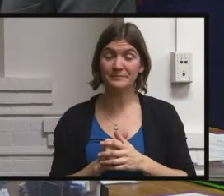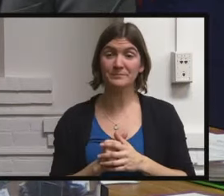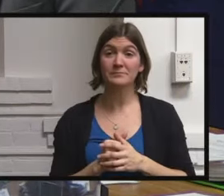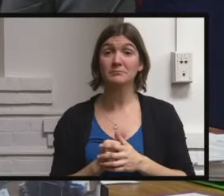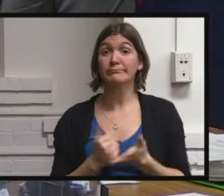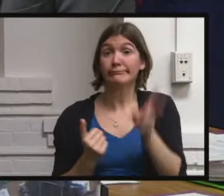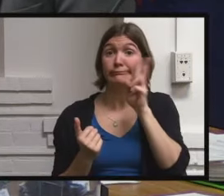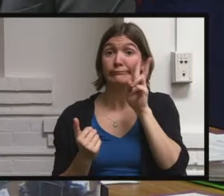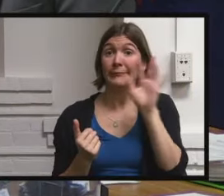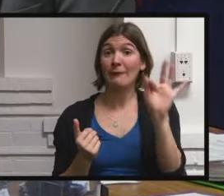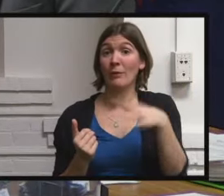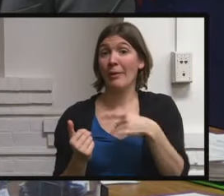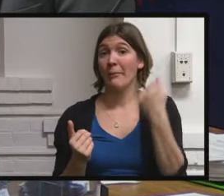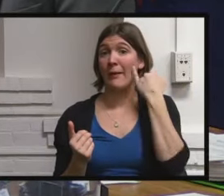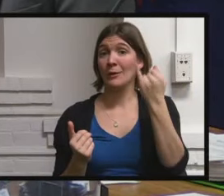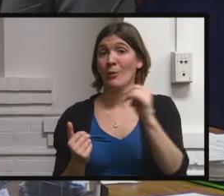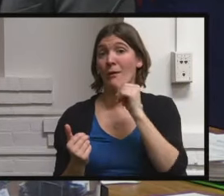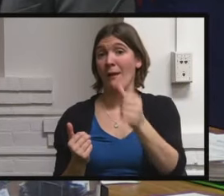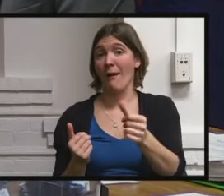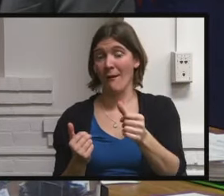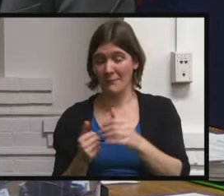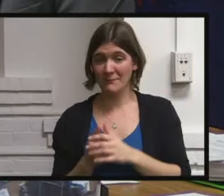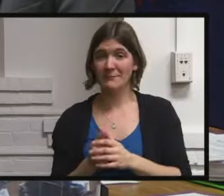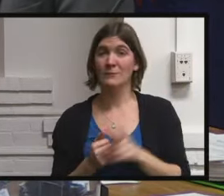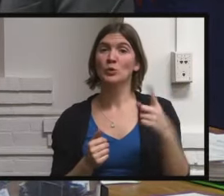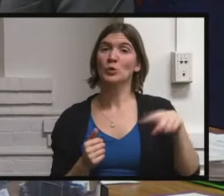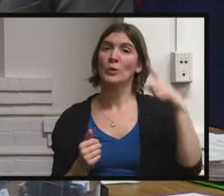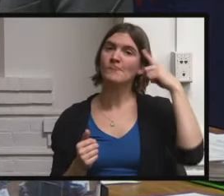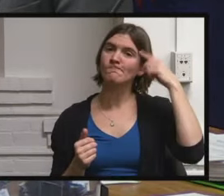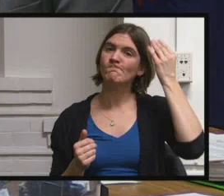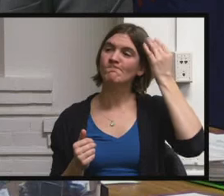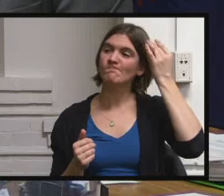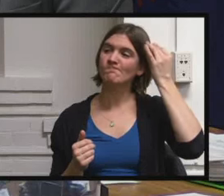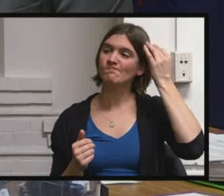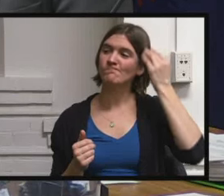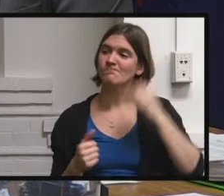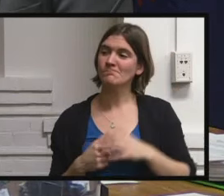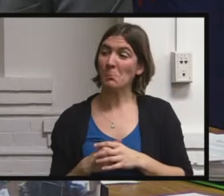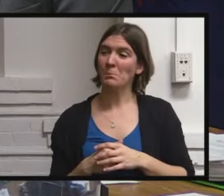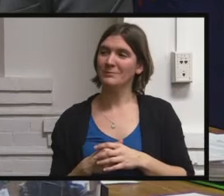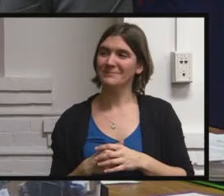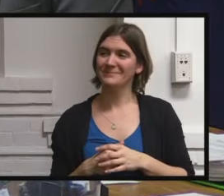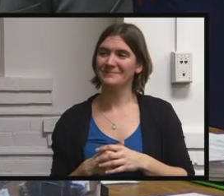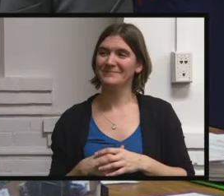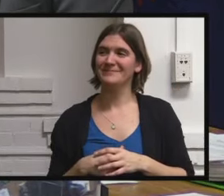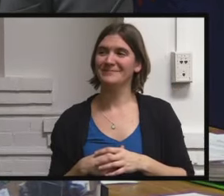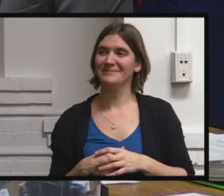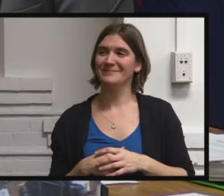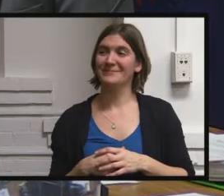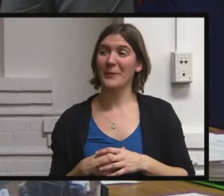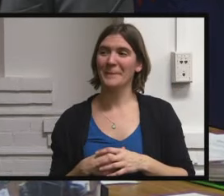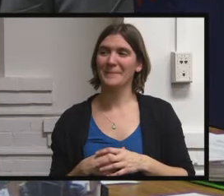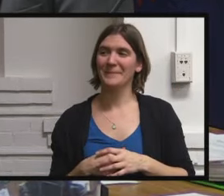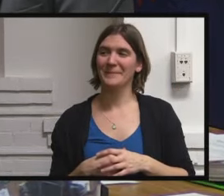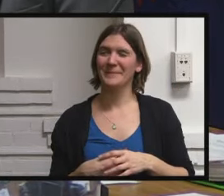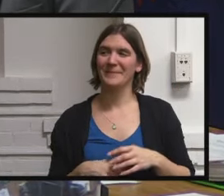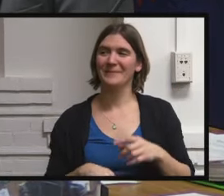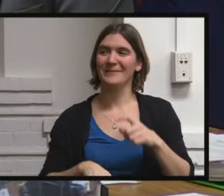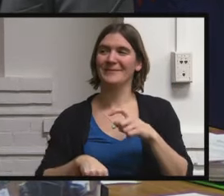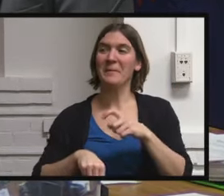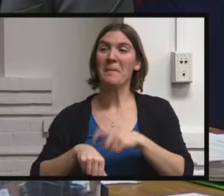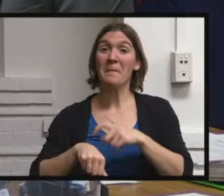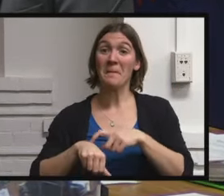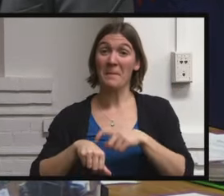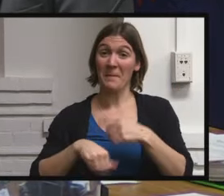floating some of those ideas now so that we can begin thinking about them in terms of timing. One of the issues that's